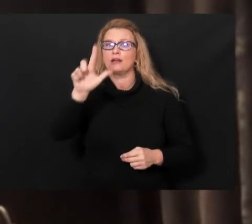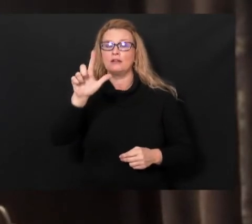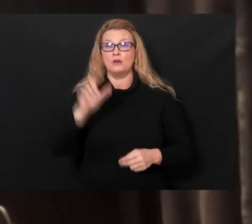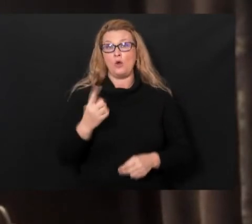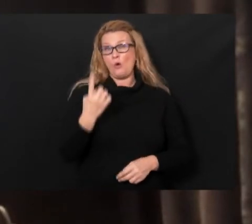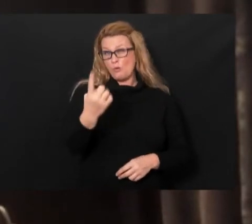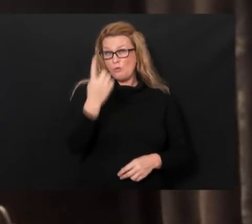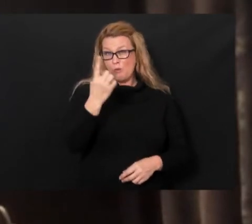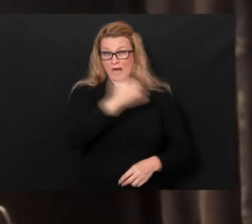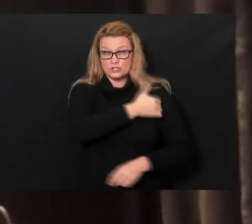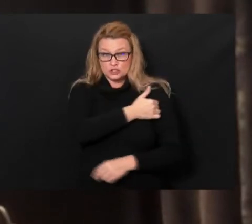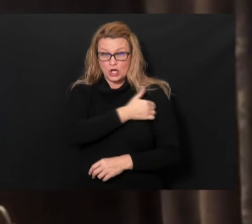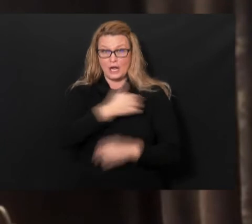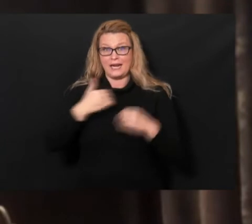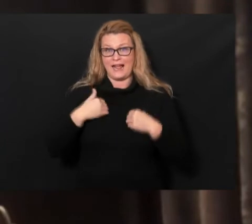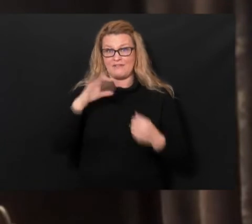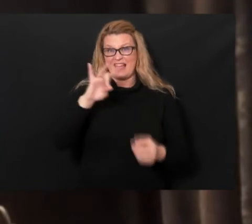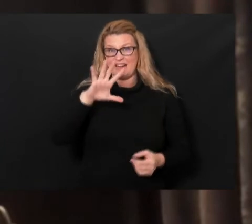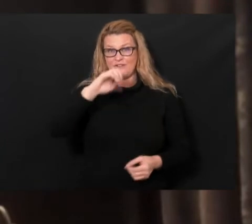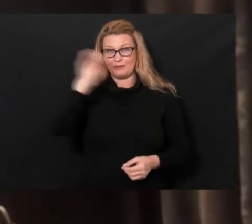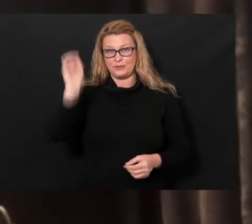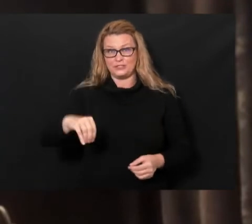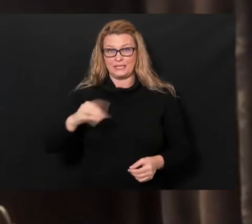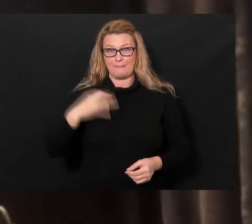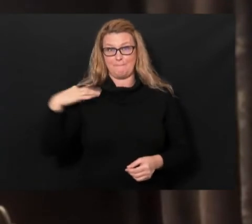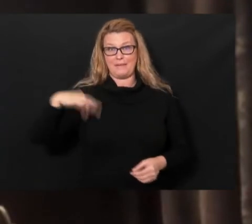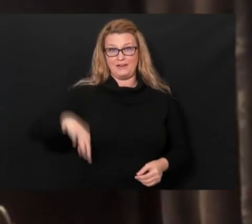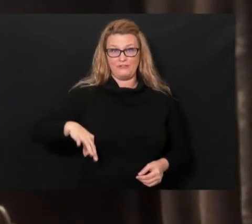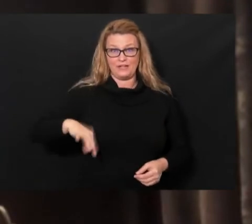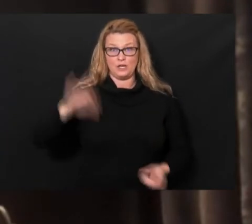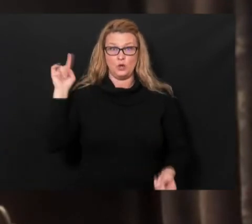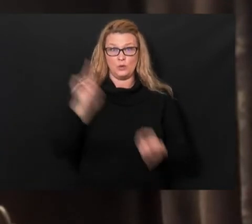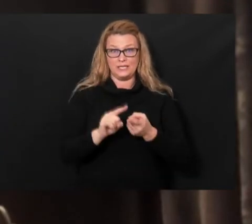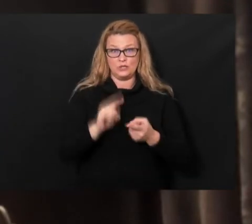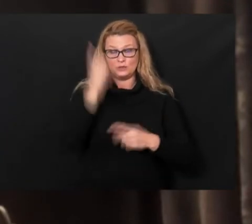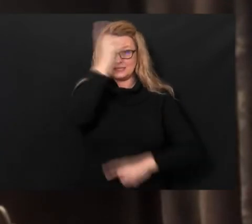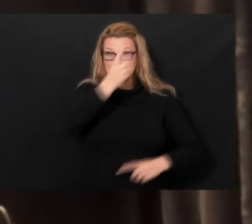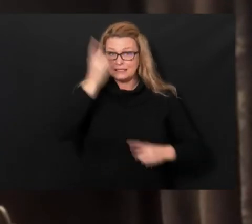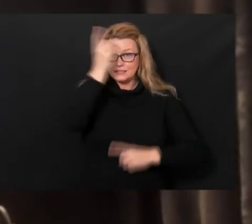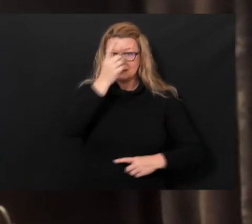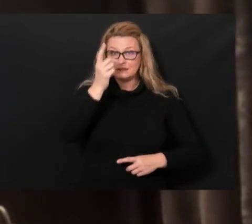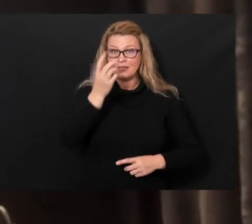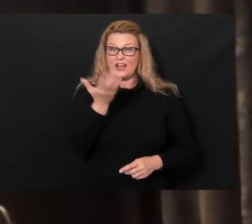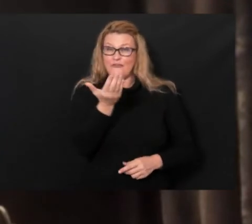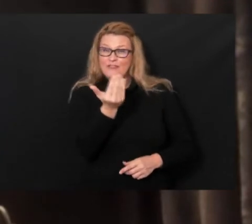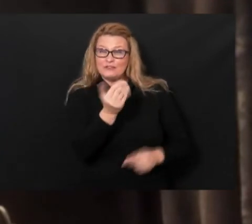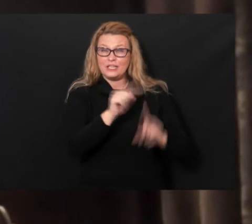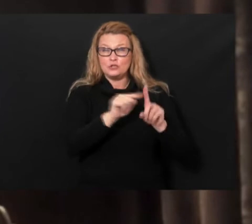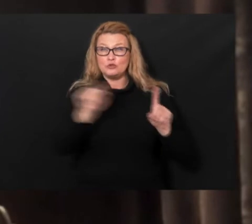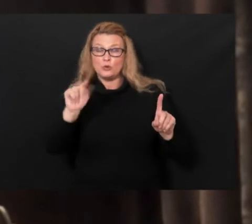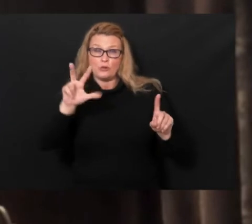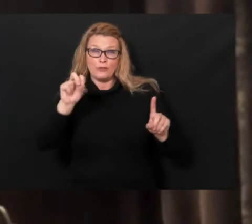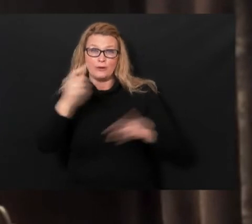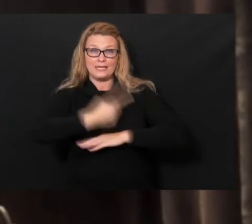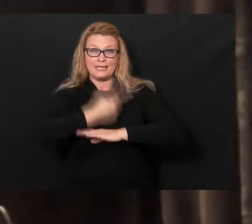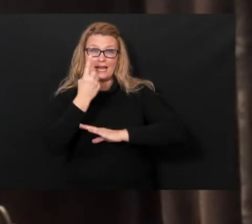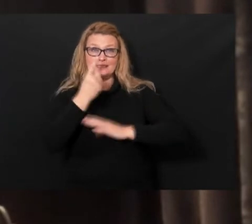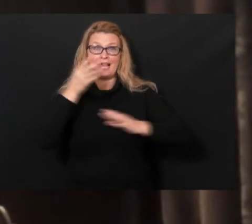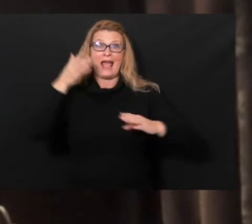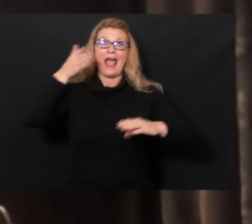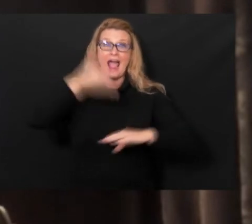an 85% benefit in reducing severe disease 15 to 30 days after the immunization. So